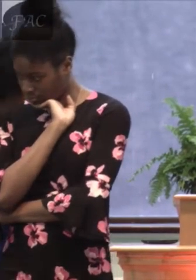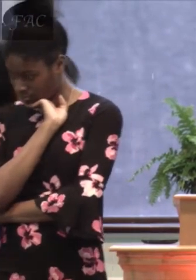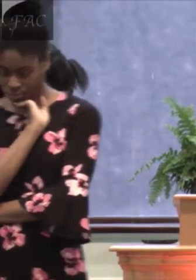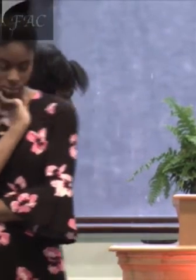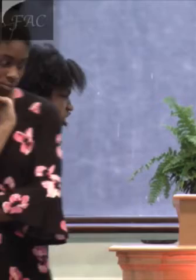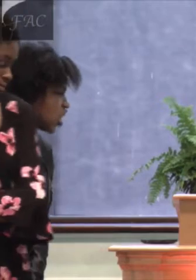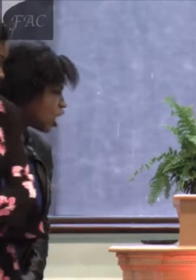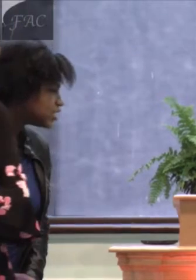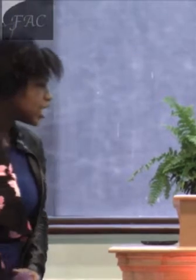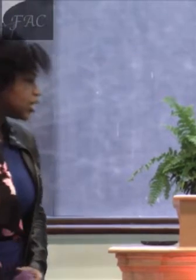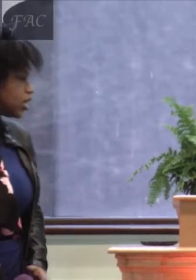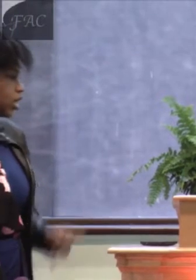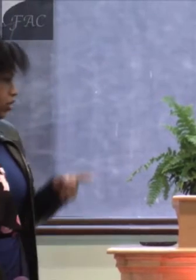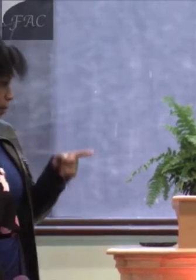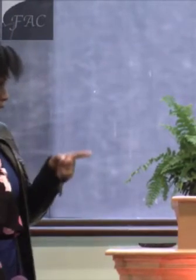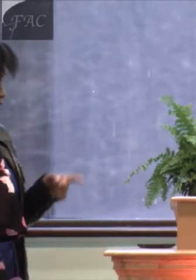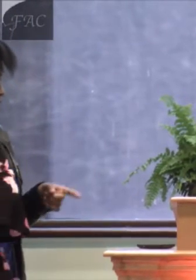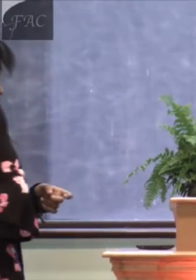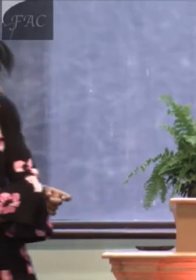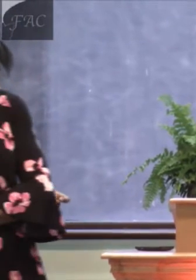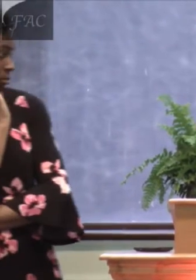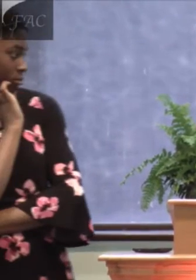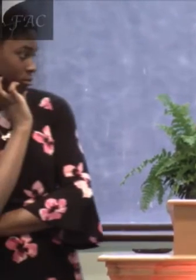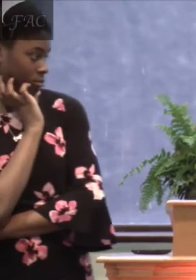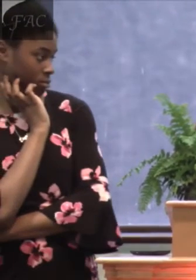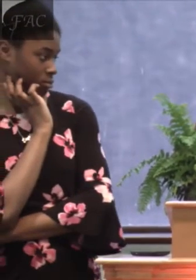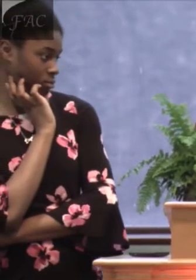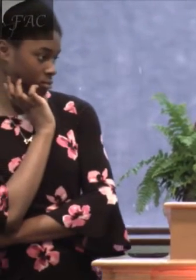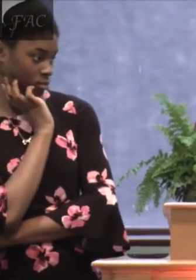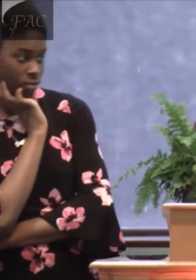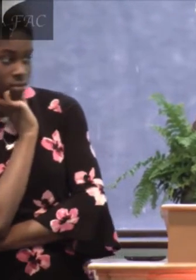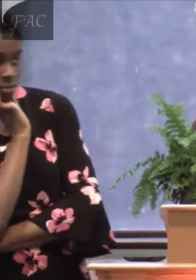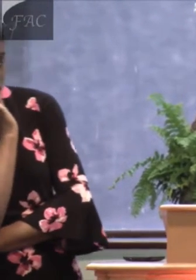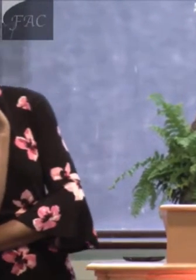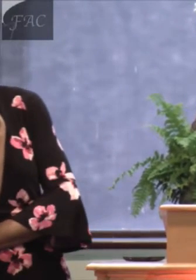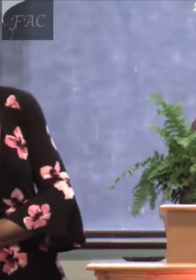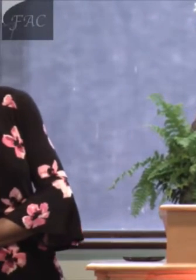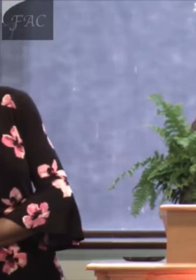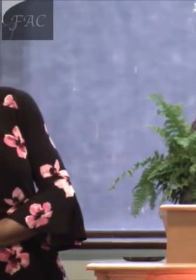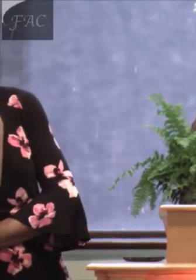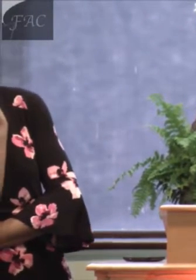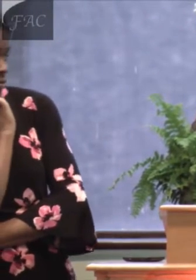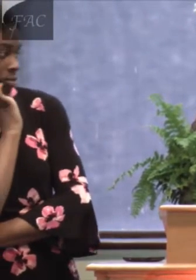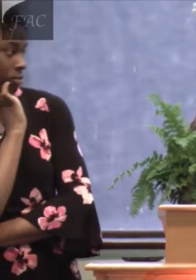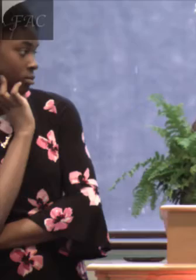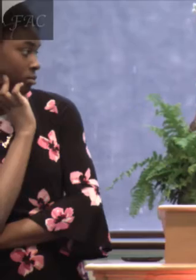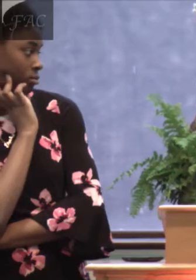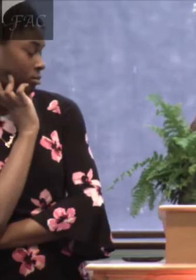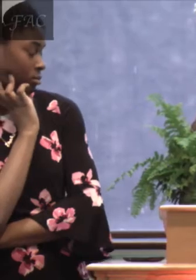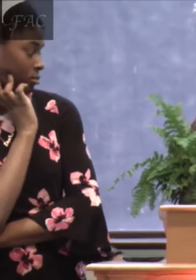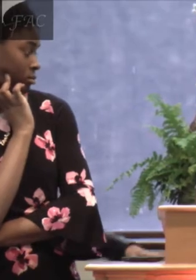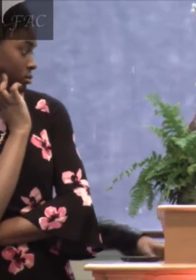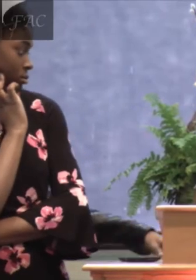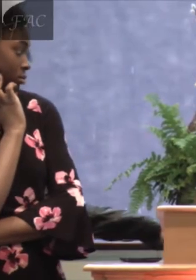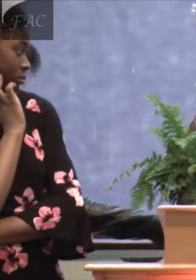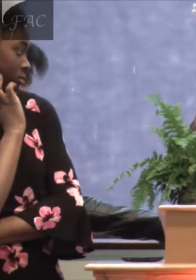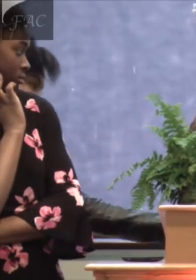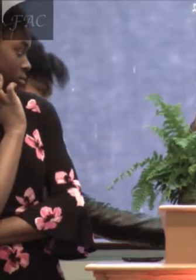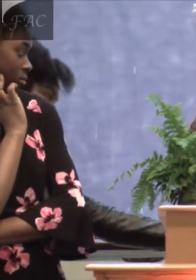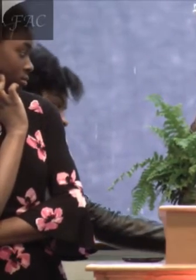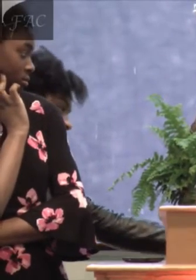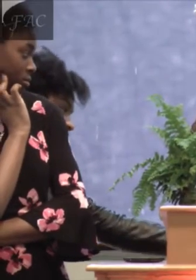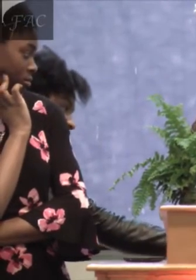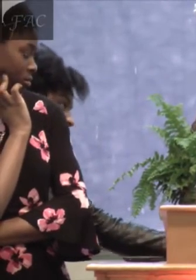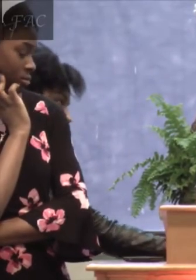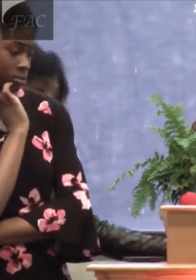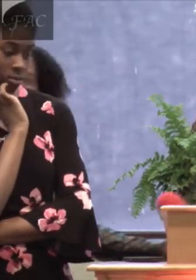We're going to start our worship and giving with a verse found in Luke 12, verse 34. And it says,